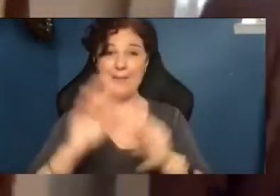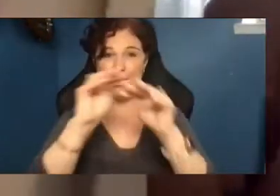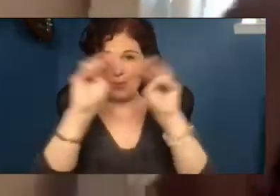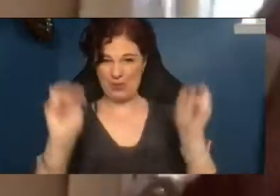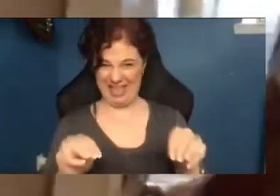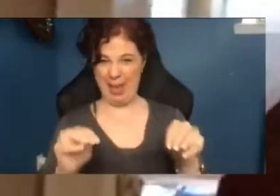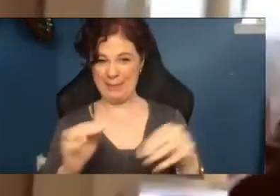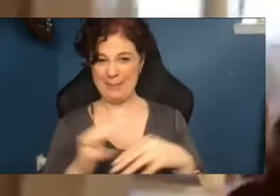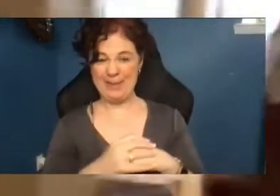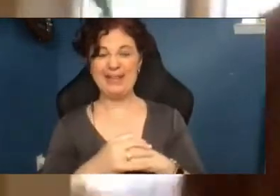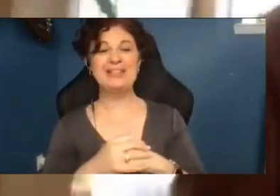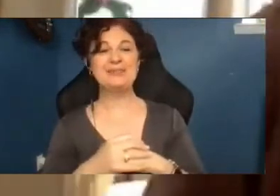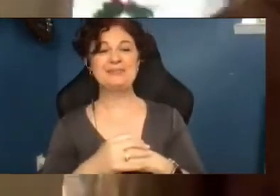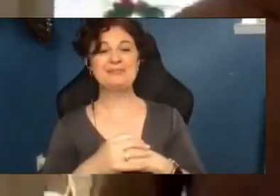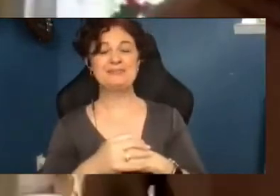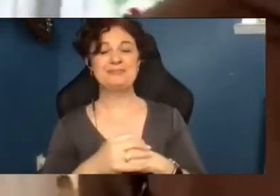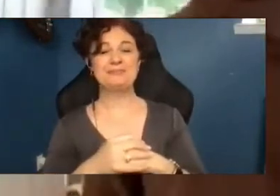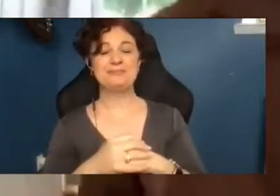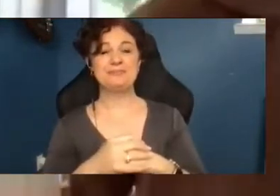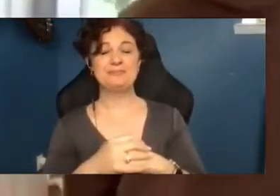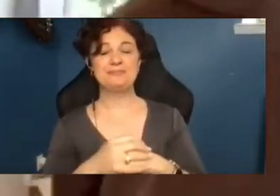museum.